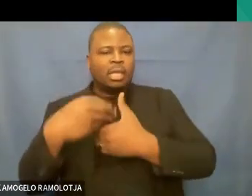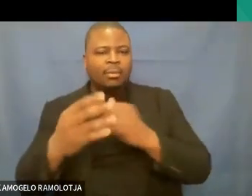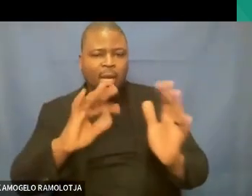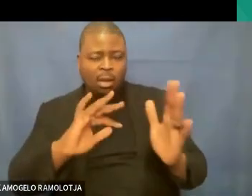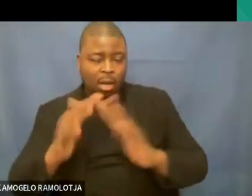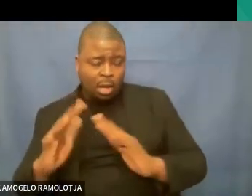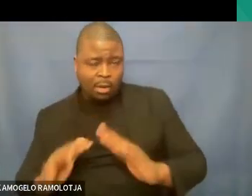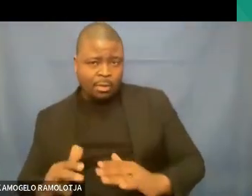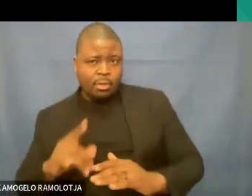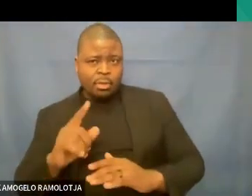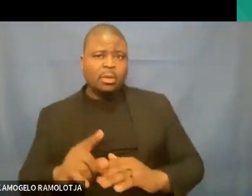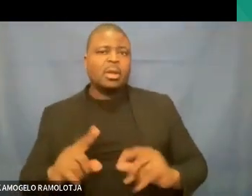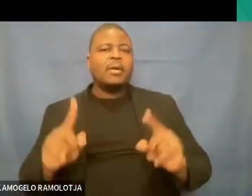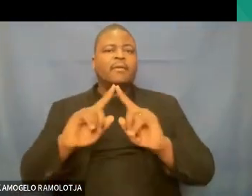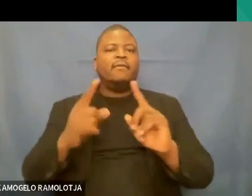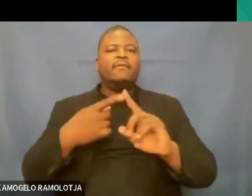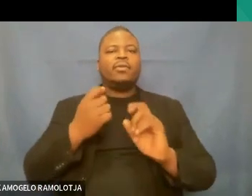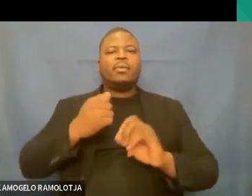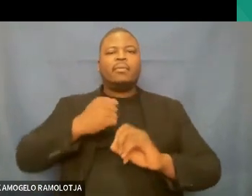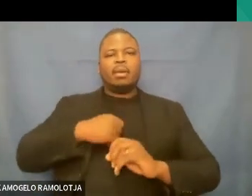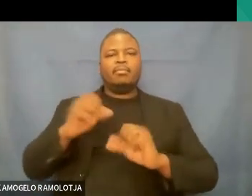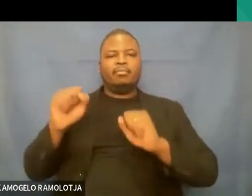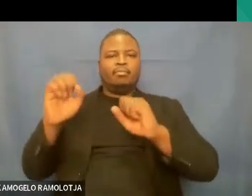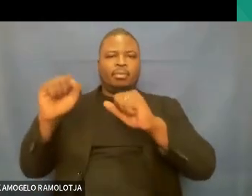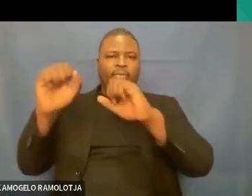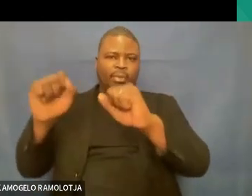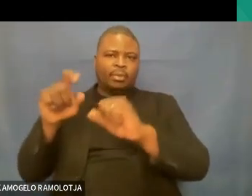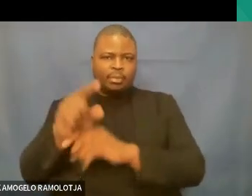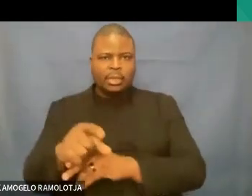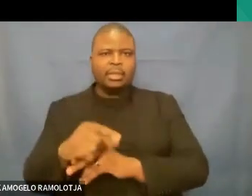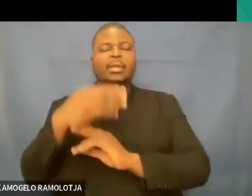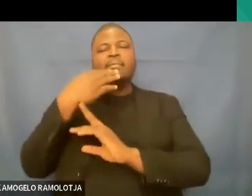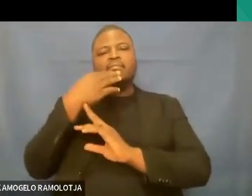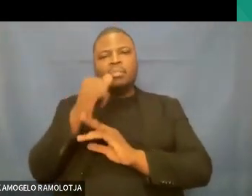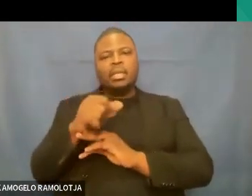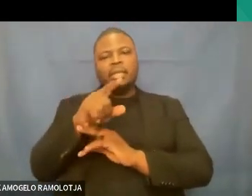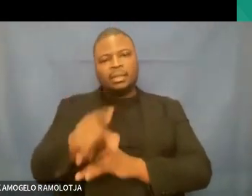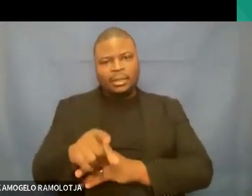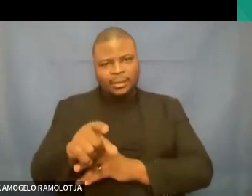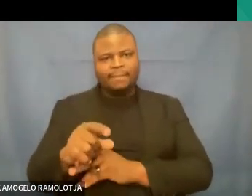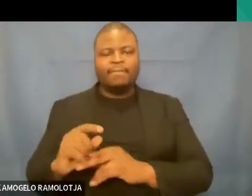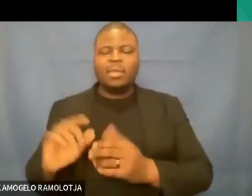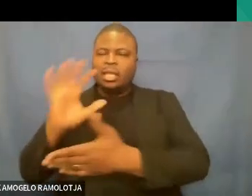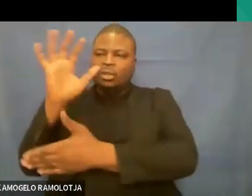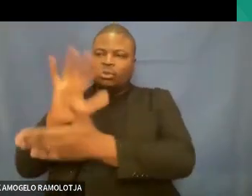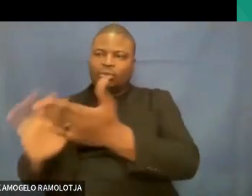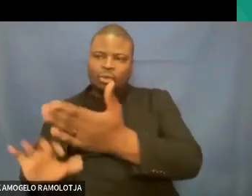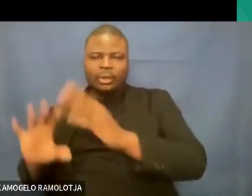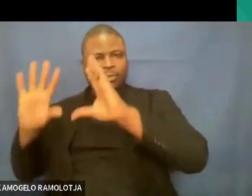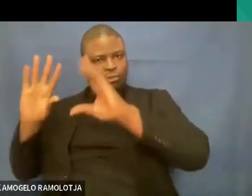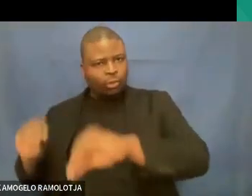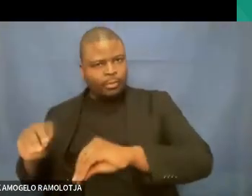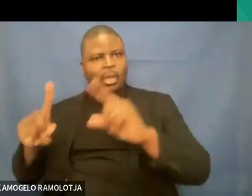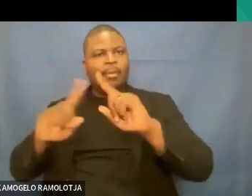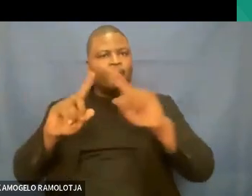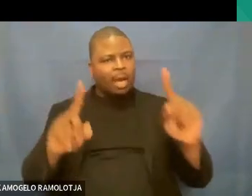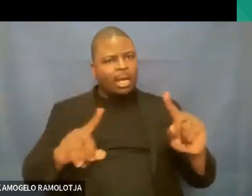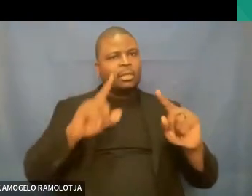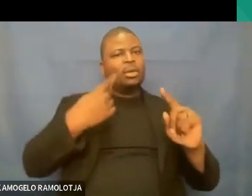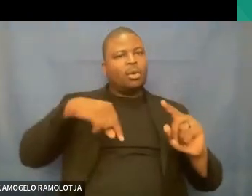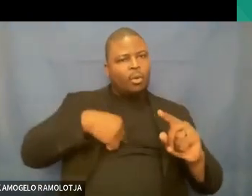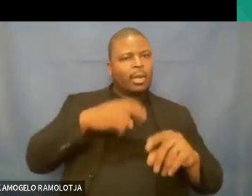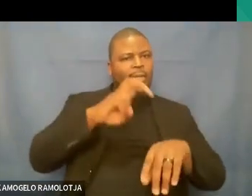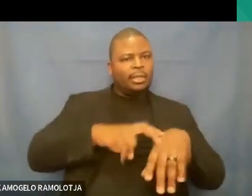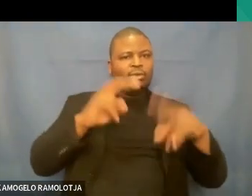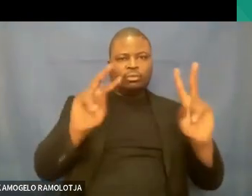of this being said, I want you to go away from story to reflection. And I urge you to